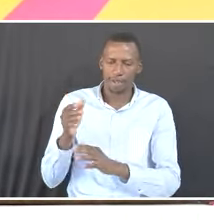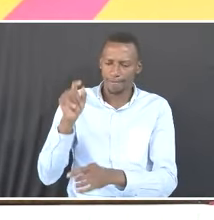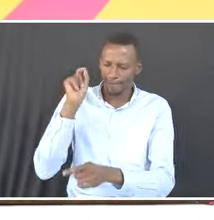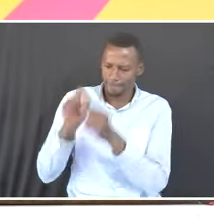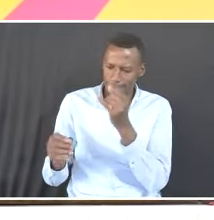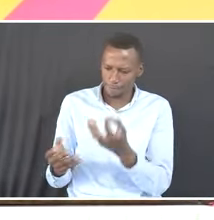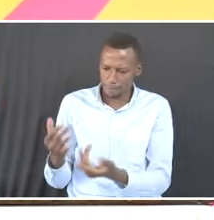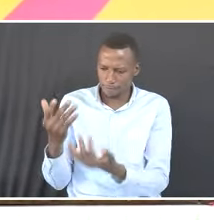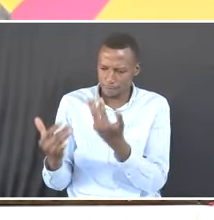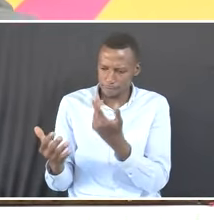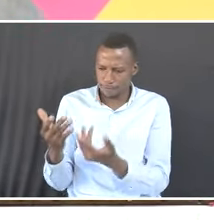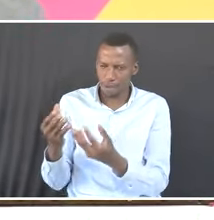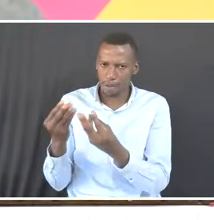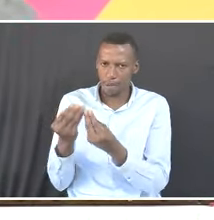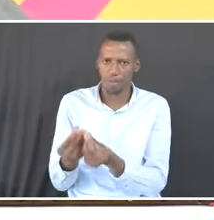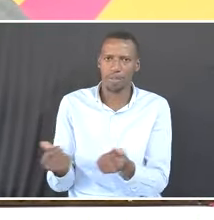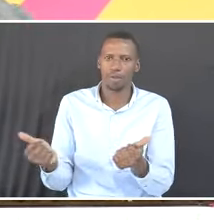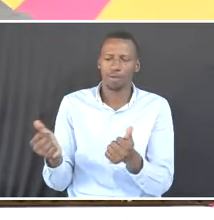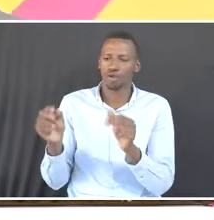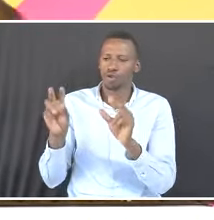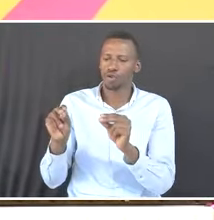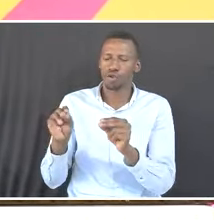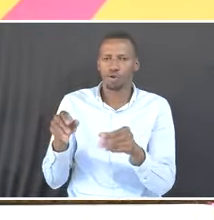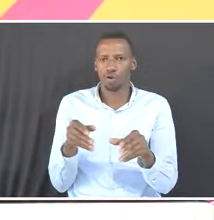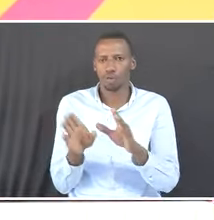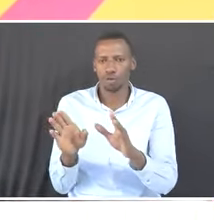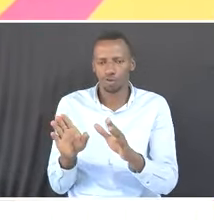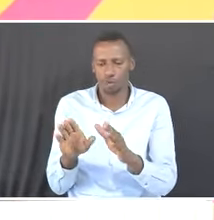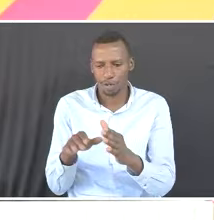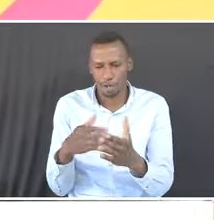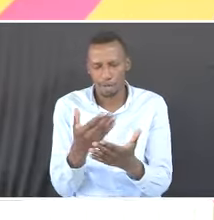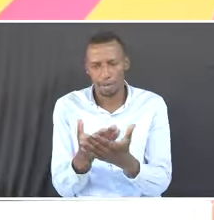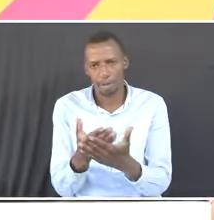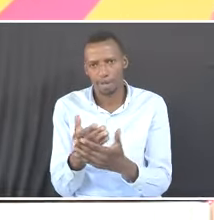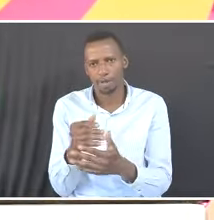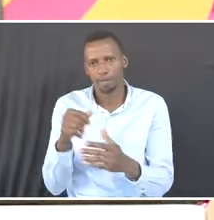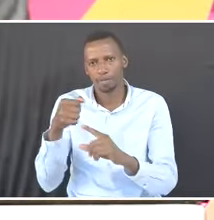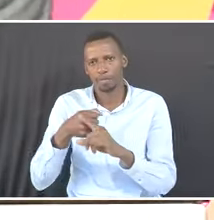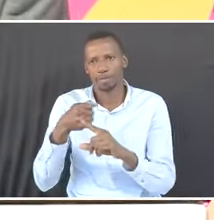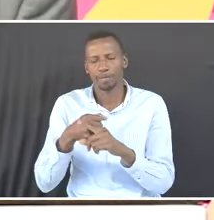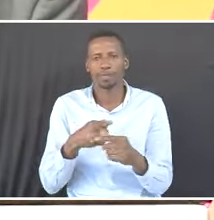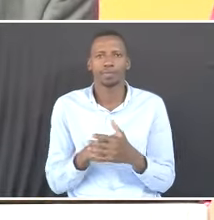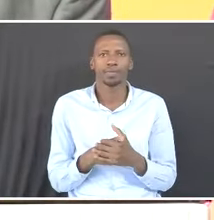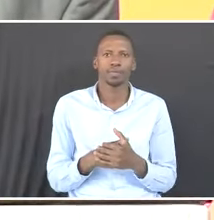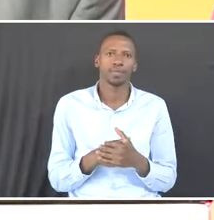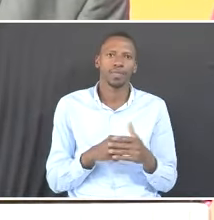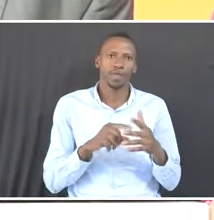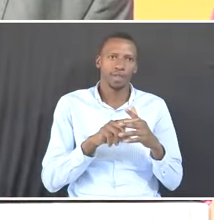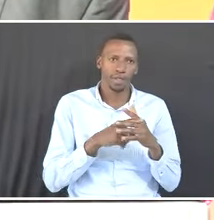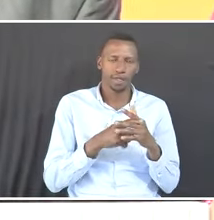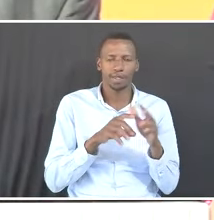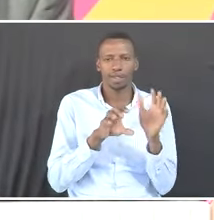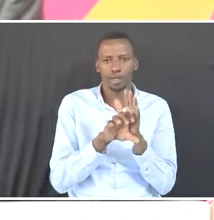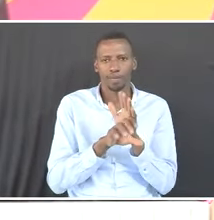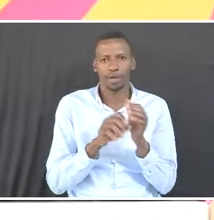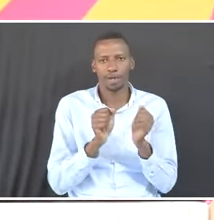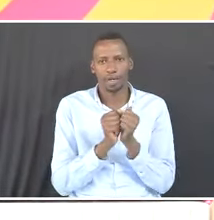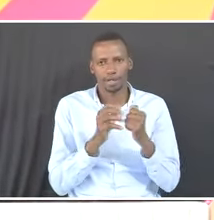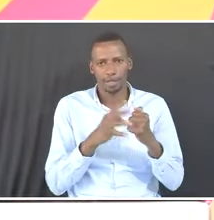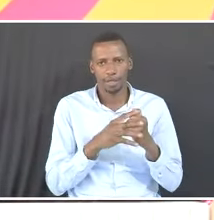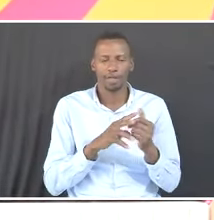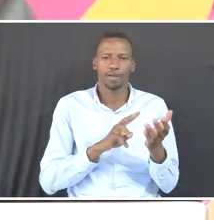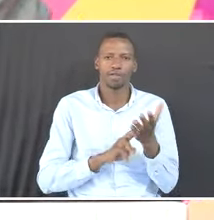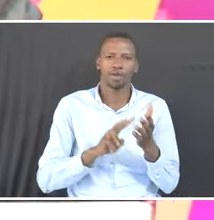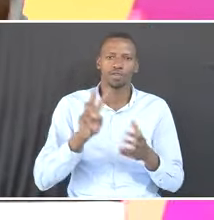without any opportunity for an appeal. Genesis 19, 24 and 25, the word of